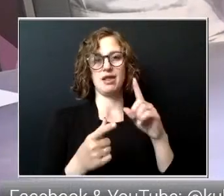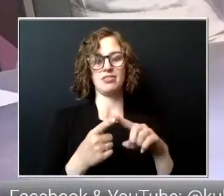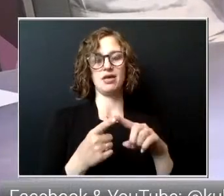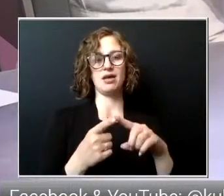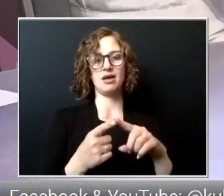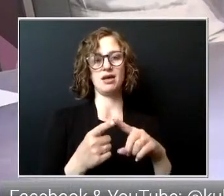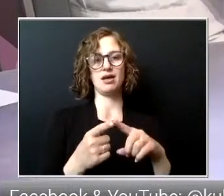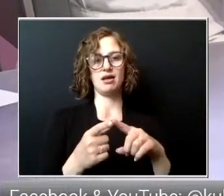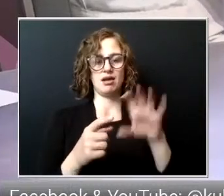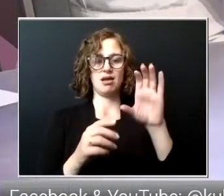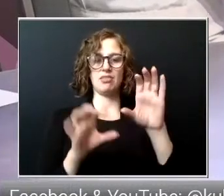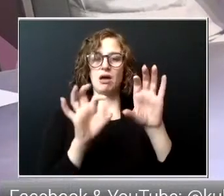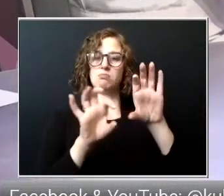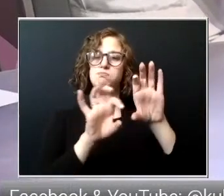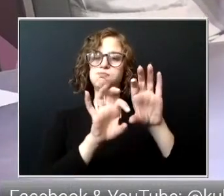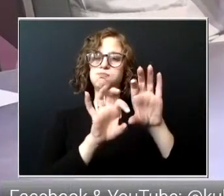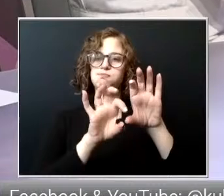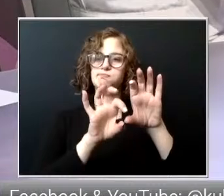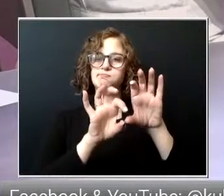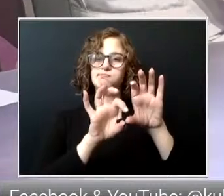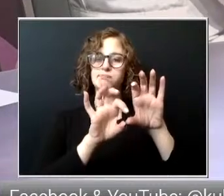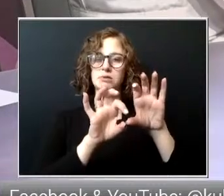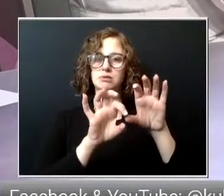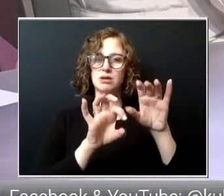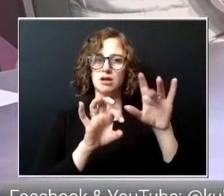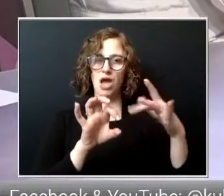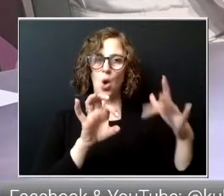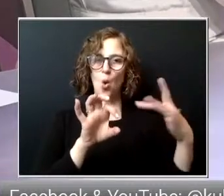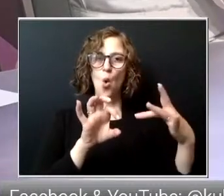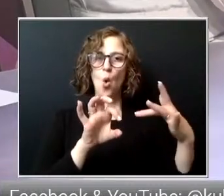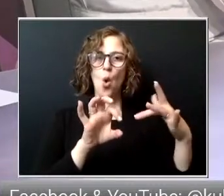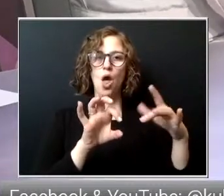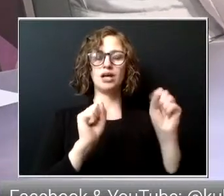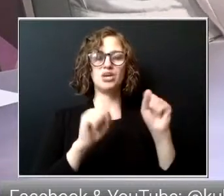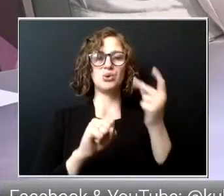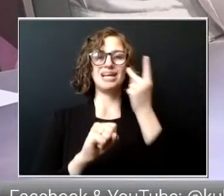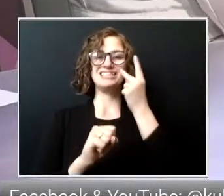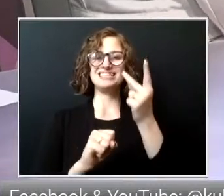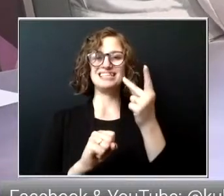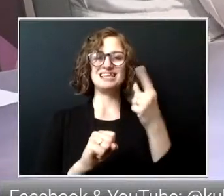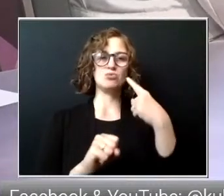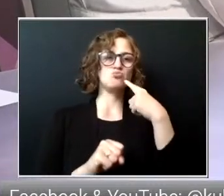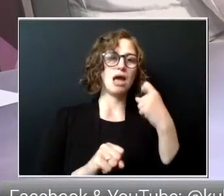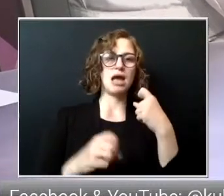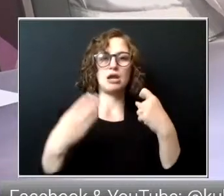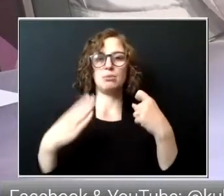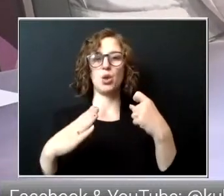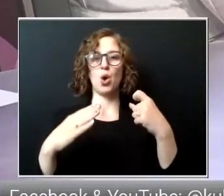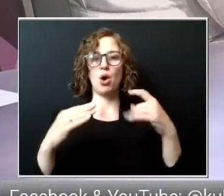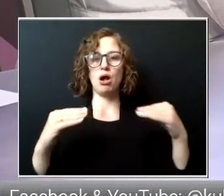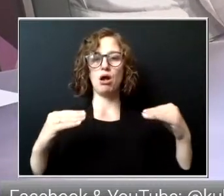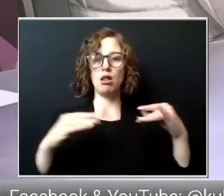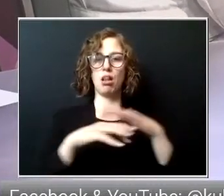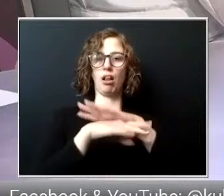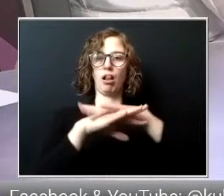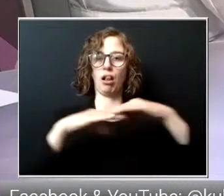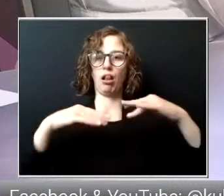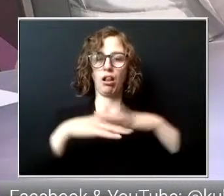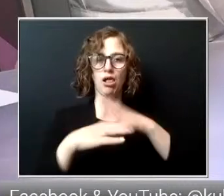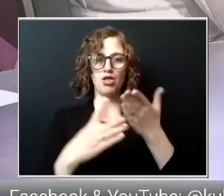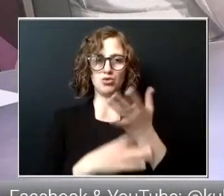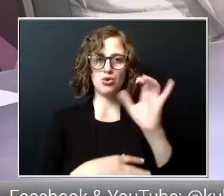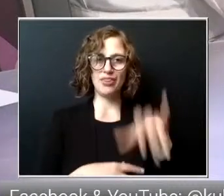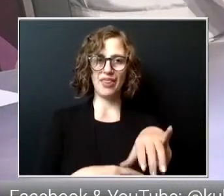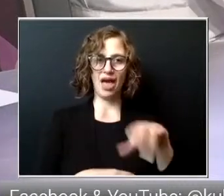pumping chambers, and here you can see both red and blue crossing through that hole. So this is showing that there